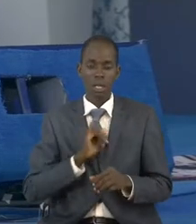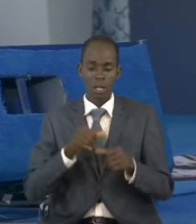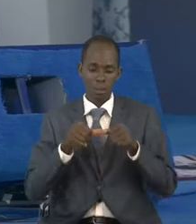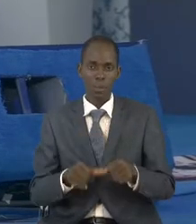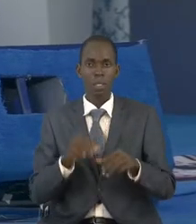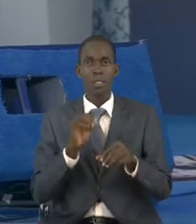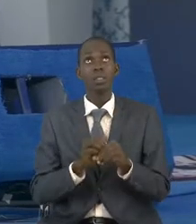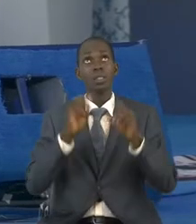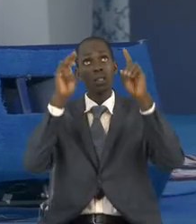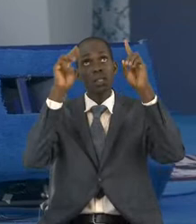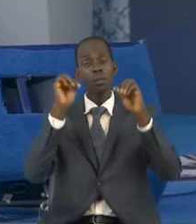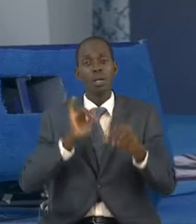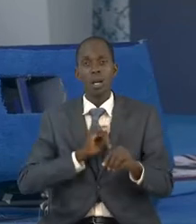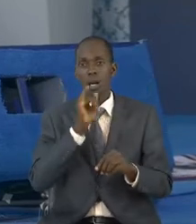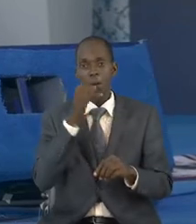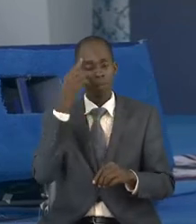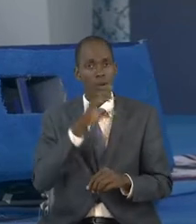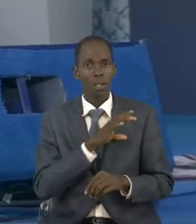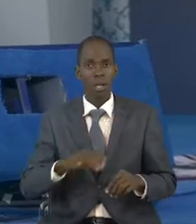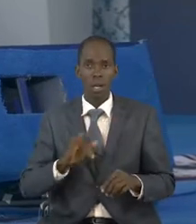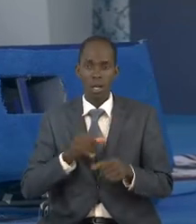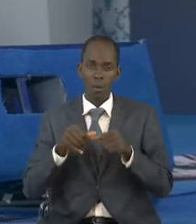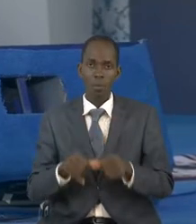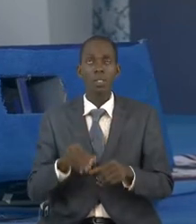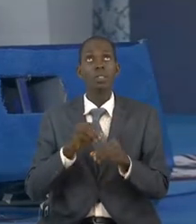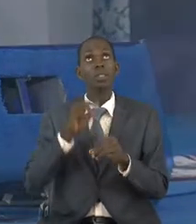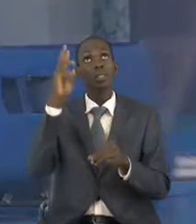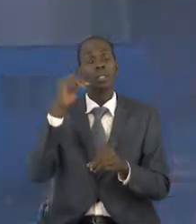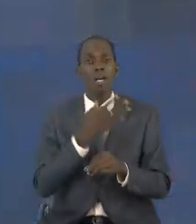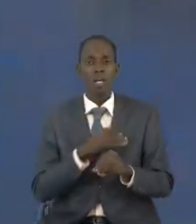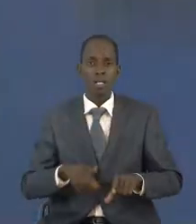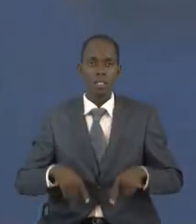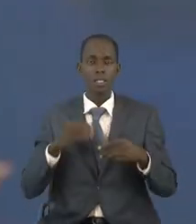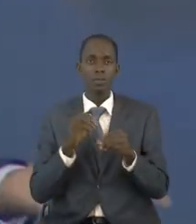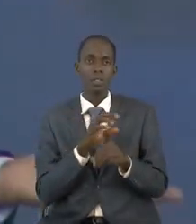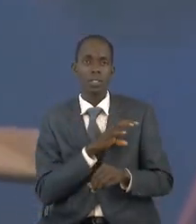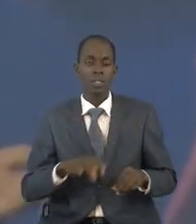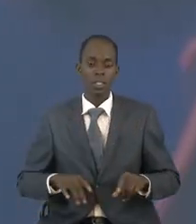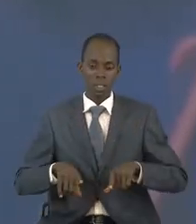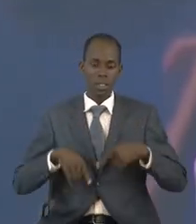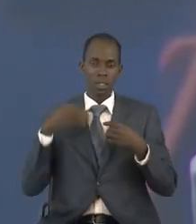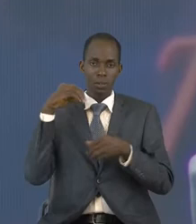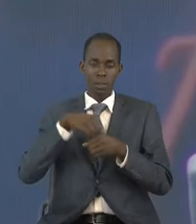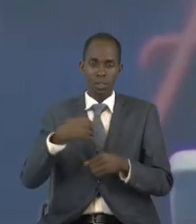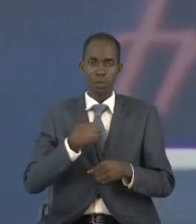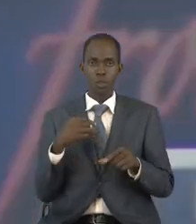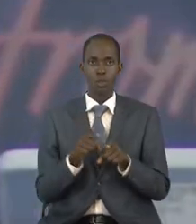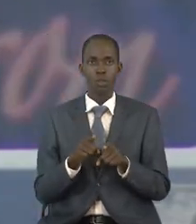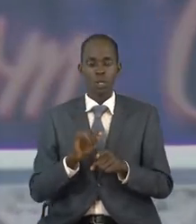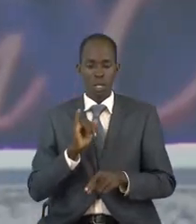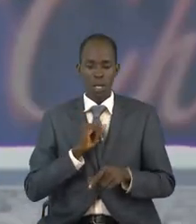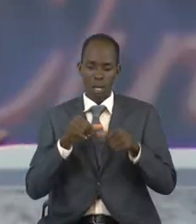for Christ, abide in him. I live in Christ, and he lives in me. I abide in him. He